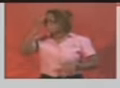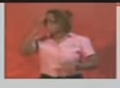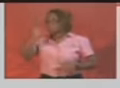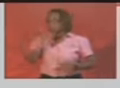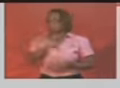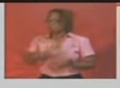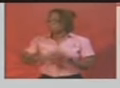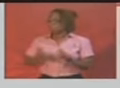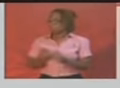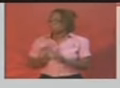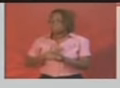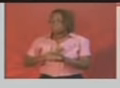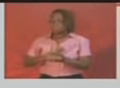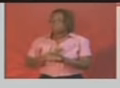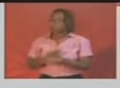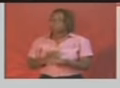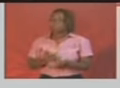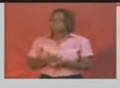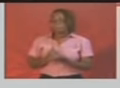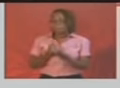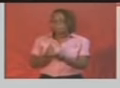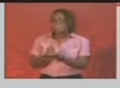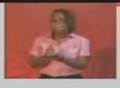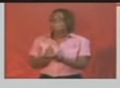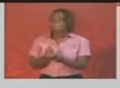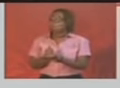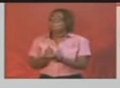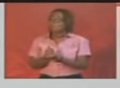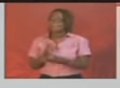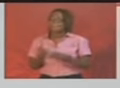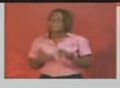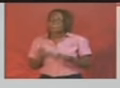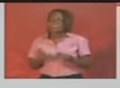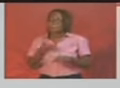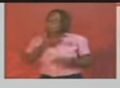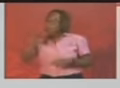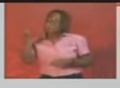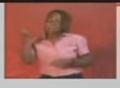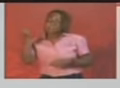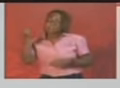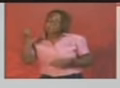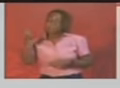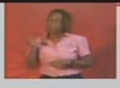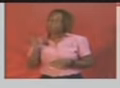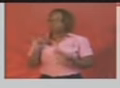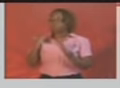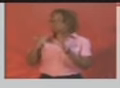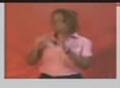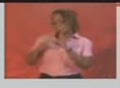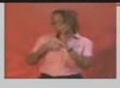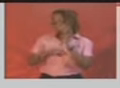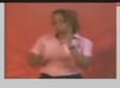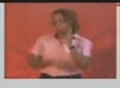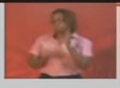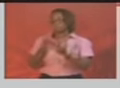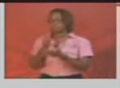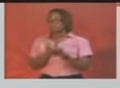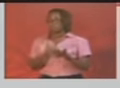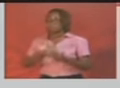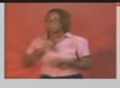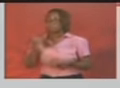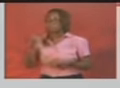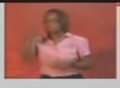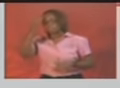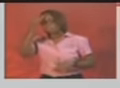the eradication of certain types of viruses as a sort of side effect from the public health measures. Thank you